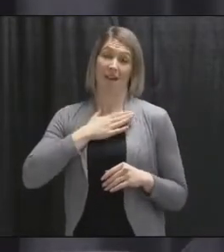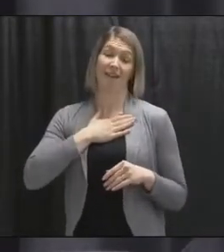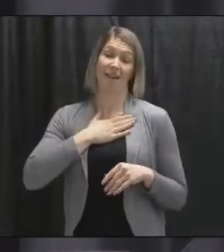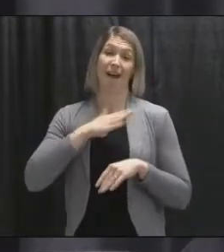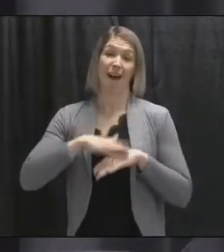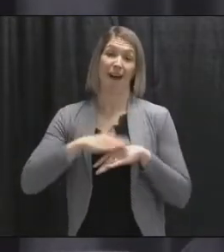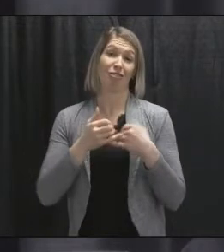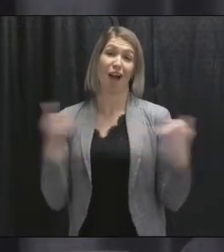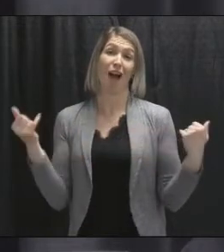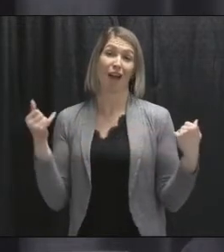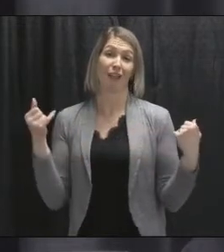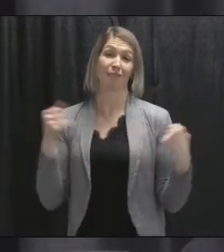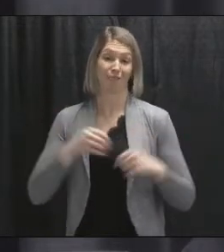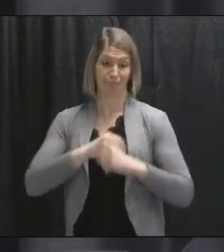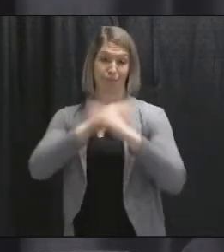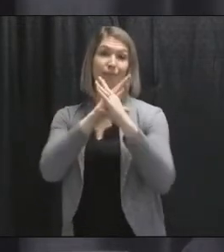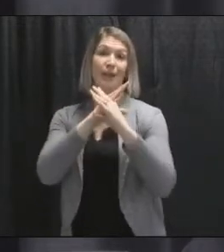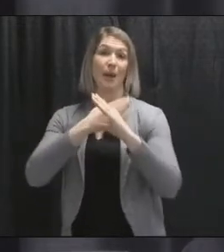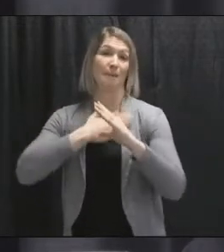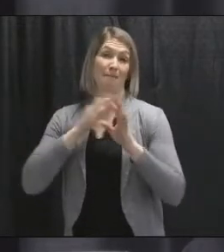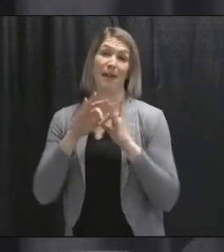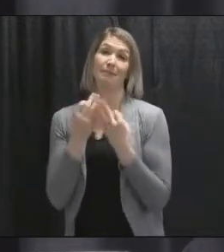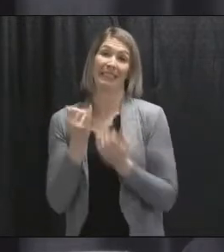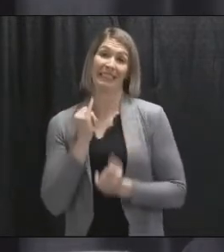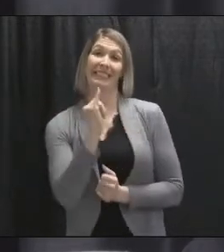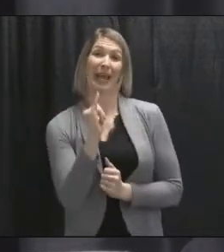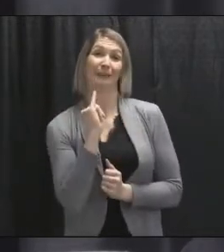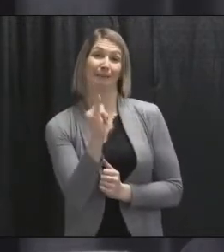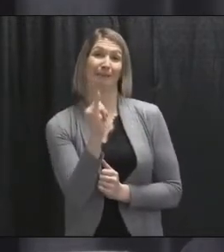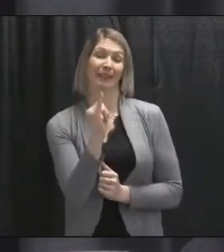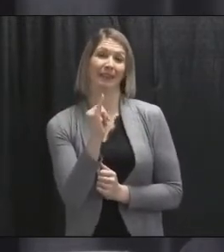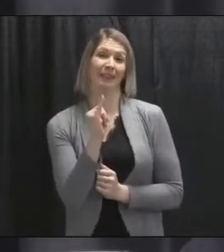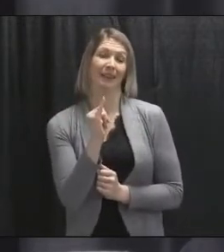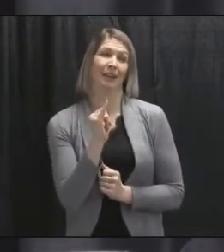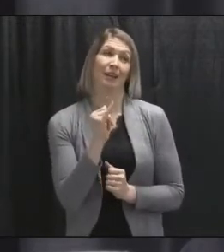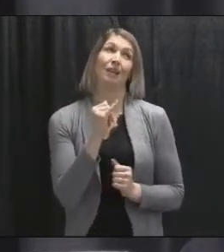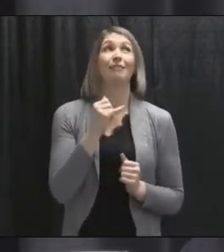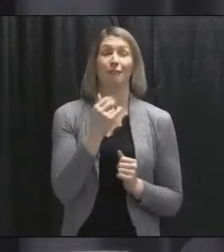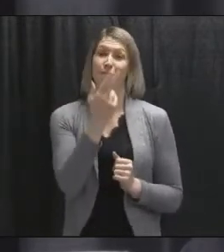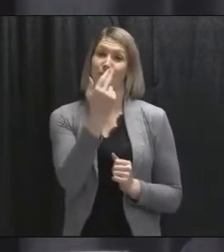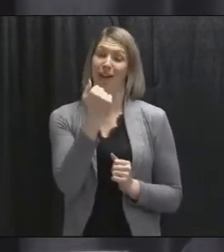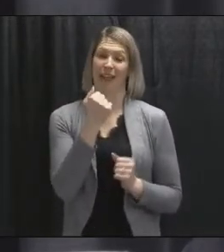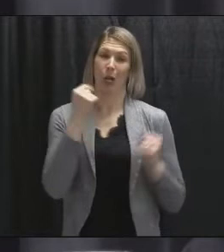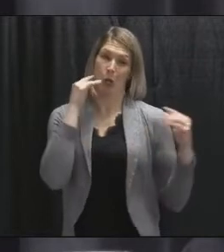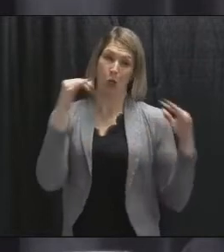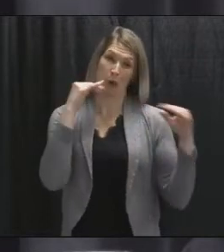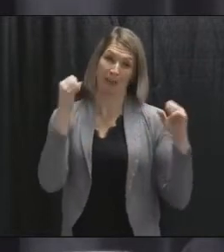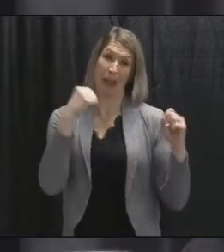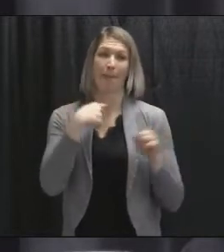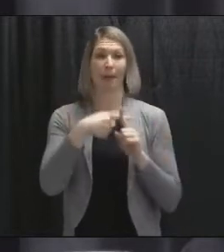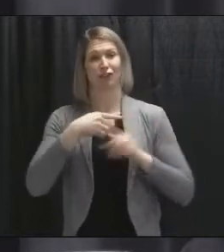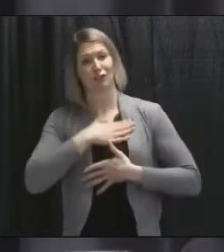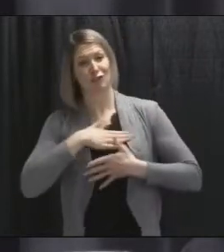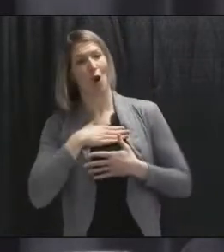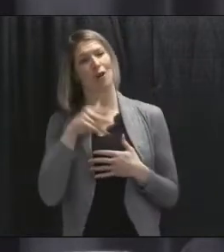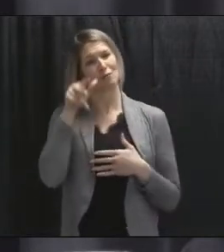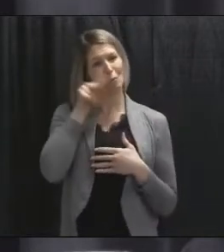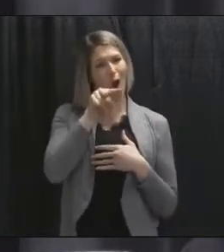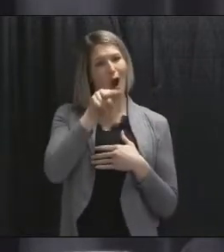enjoyable. But I think the key message here is that there are a large number of people who have taken